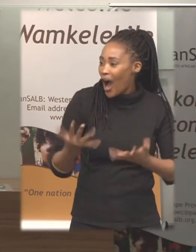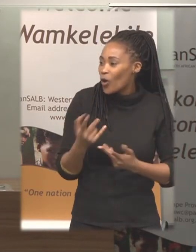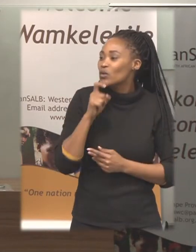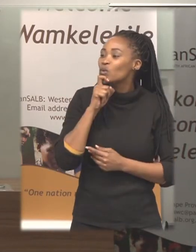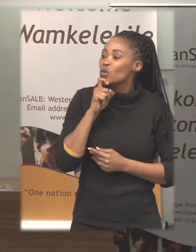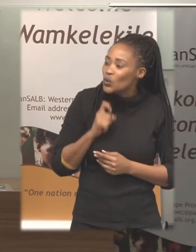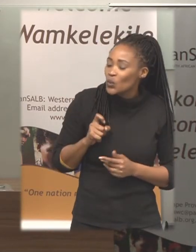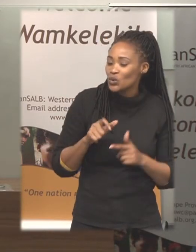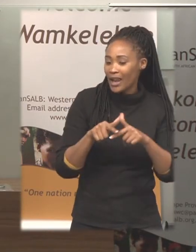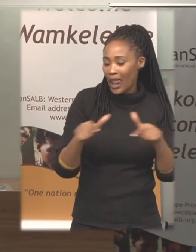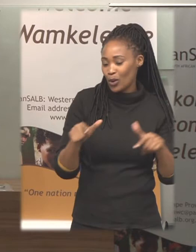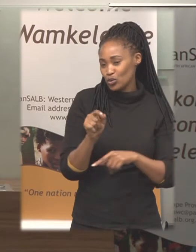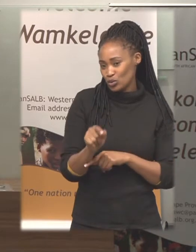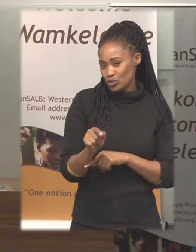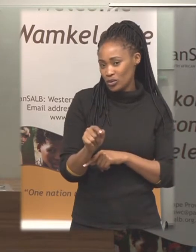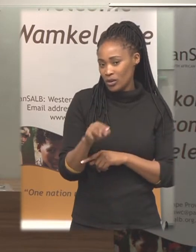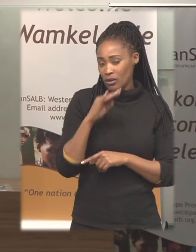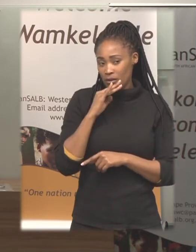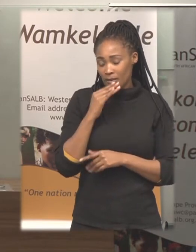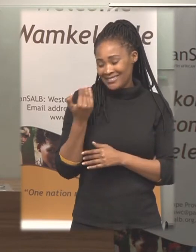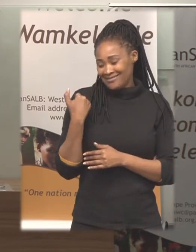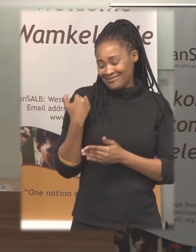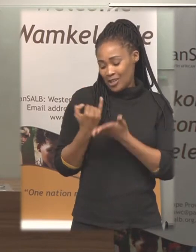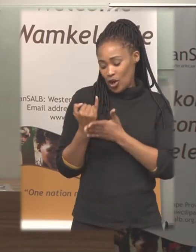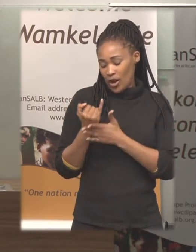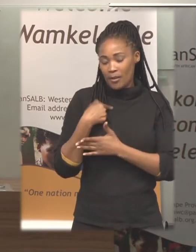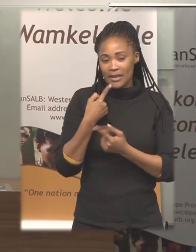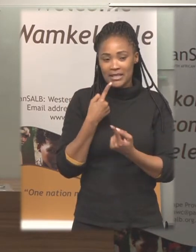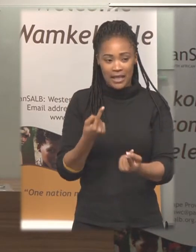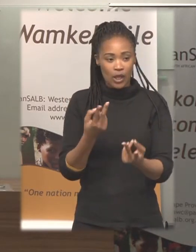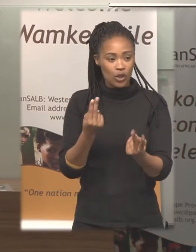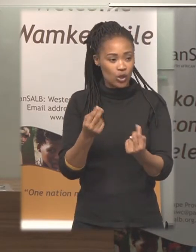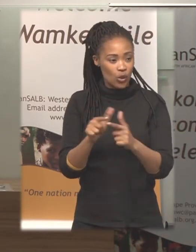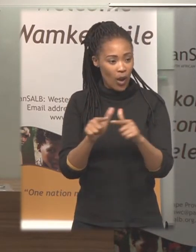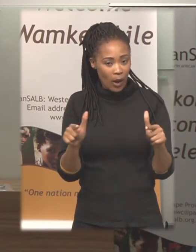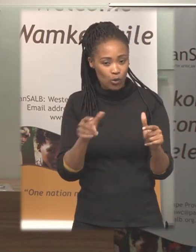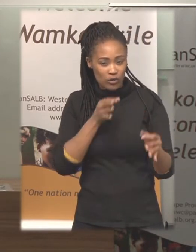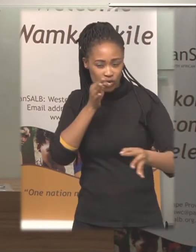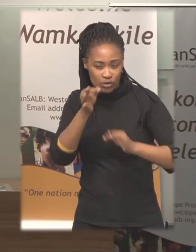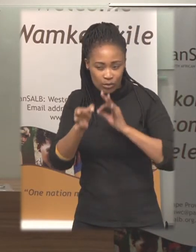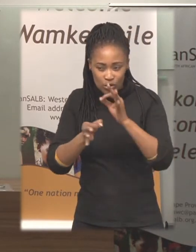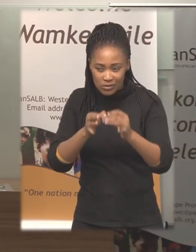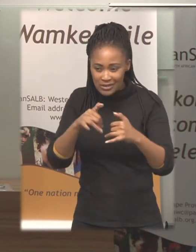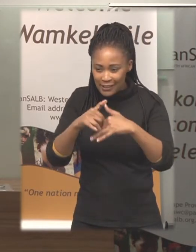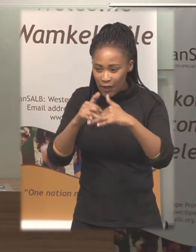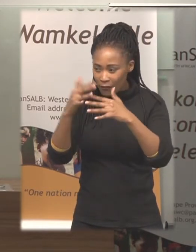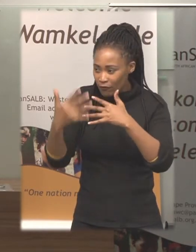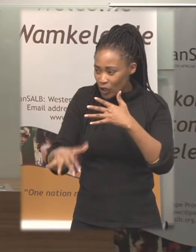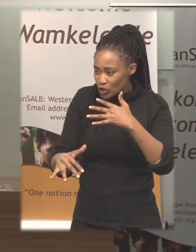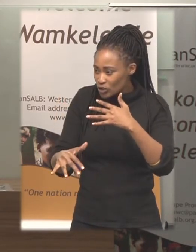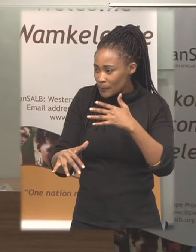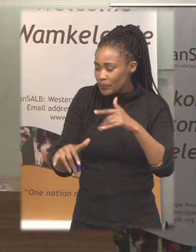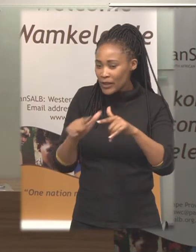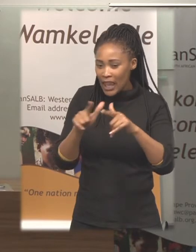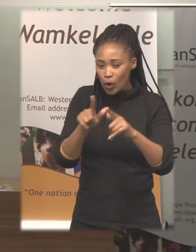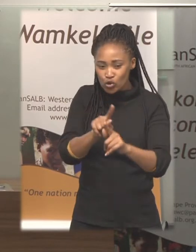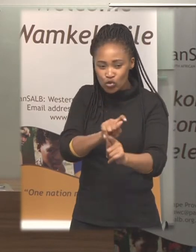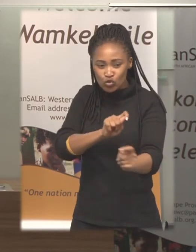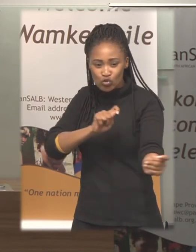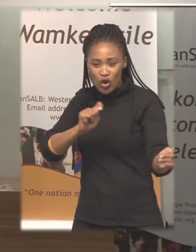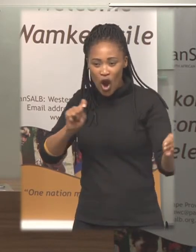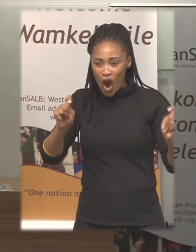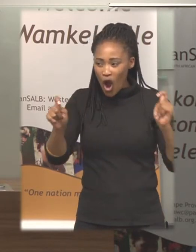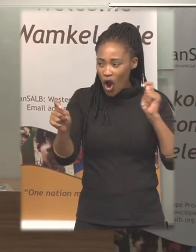I mentioned earlier that in this new languages of description that have developed, the term translanguaging from